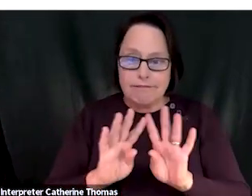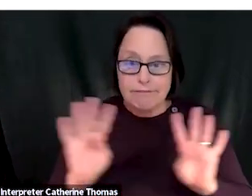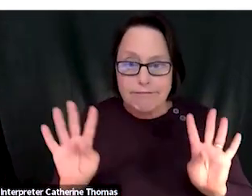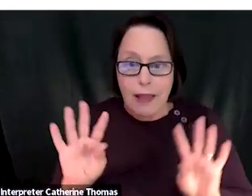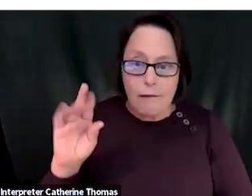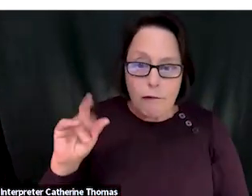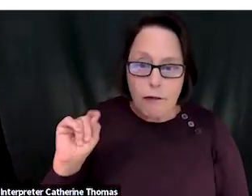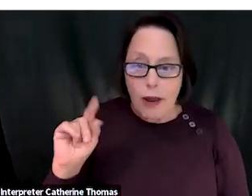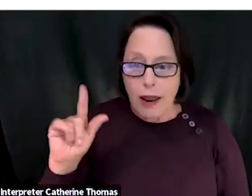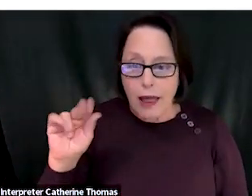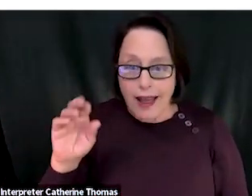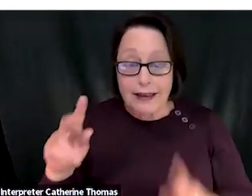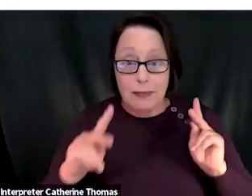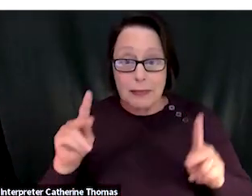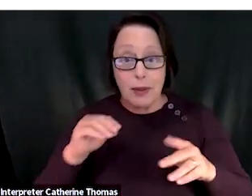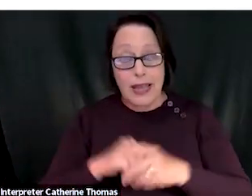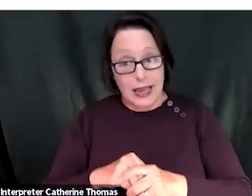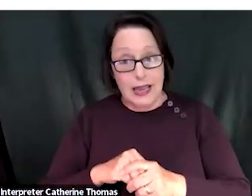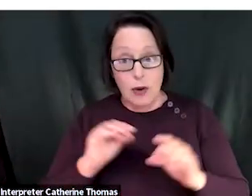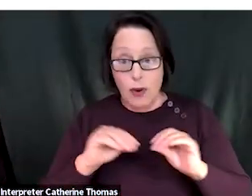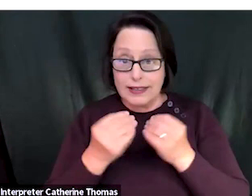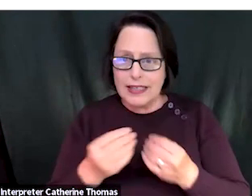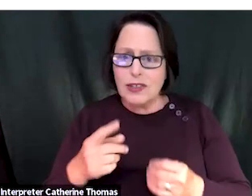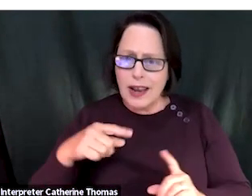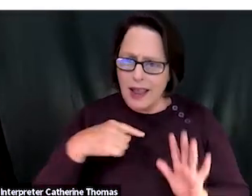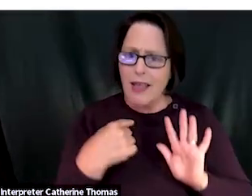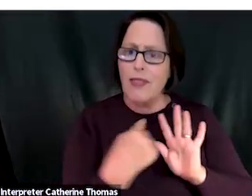and communication with these families.